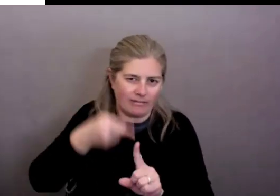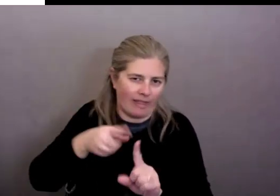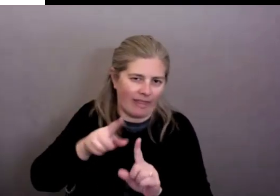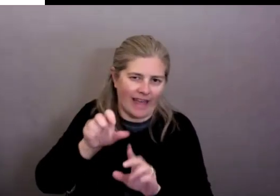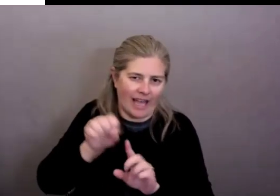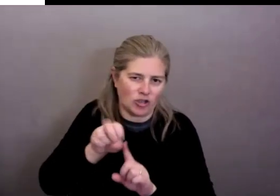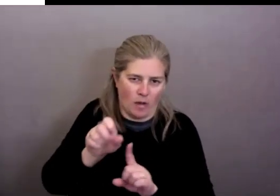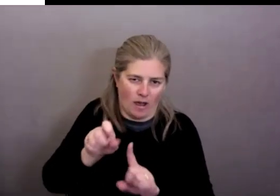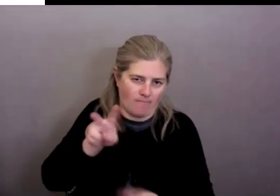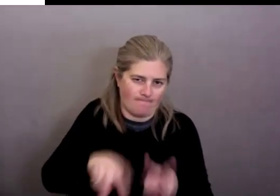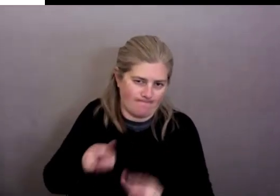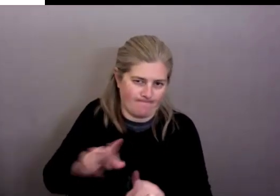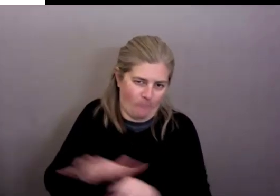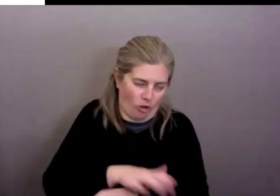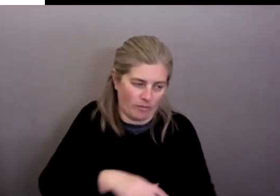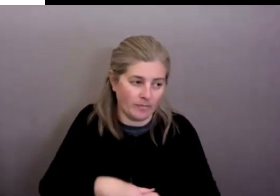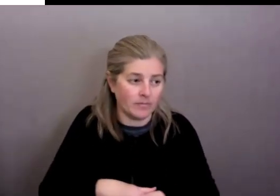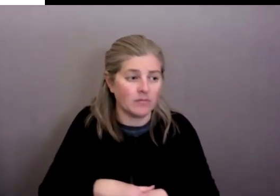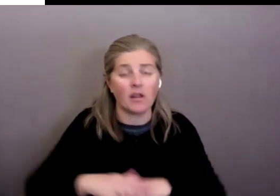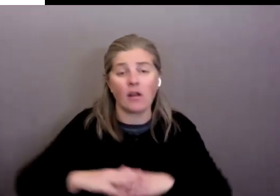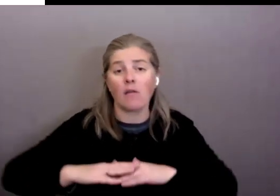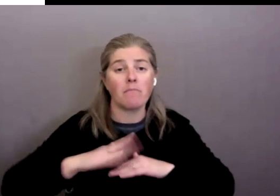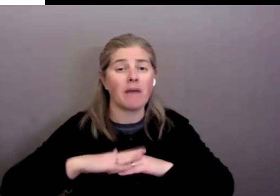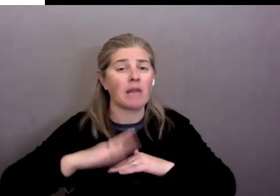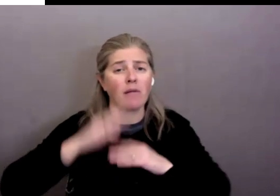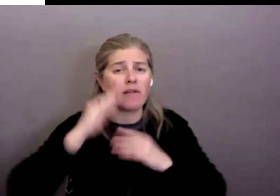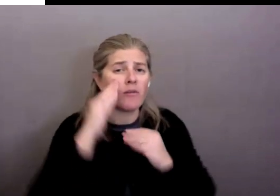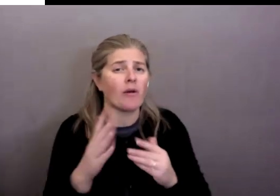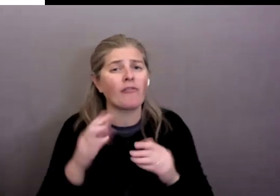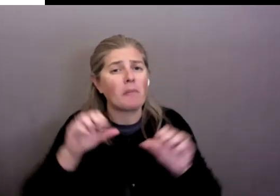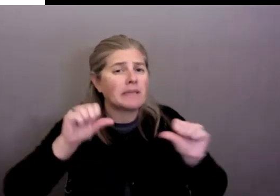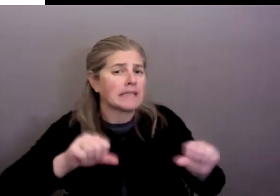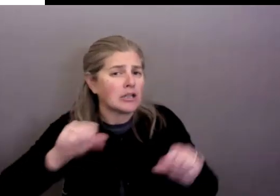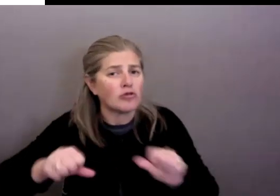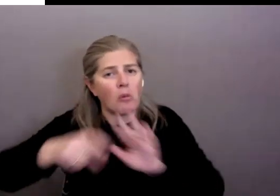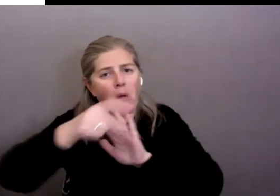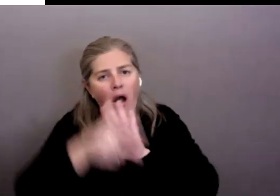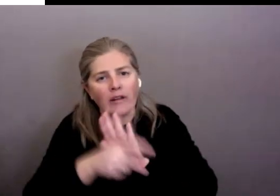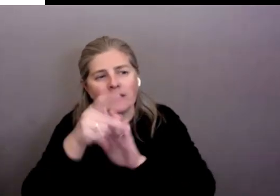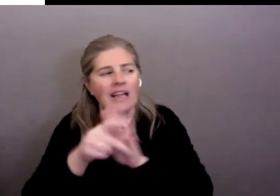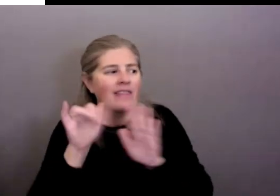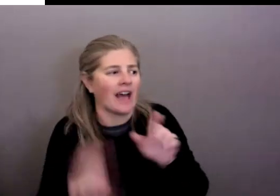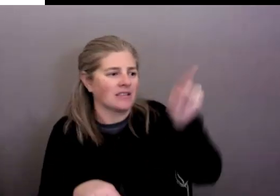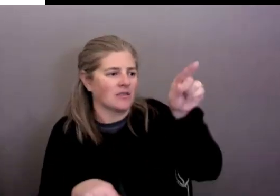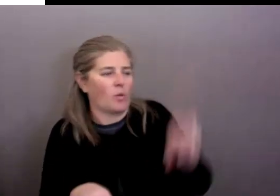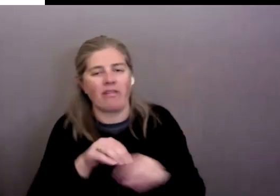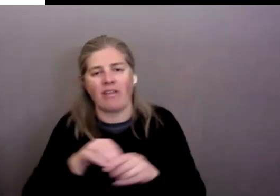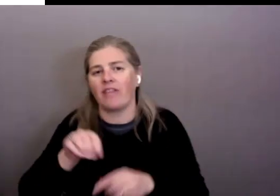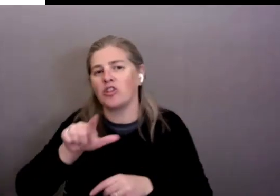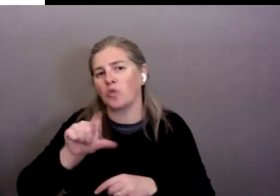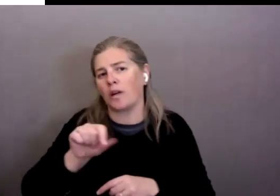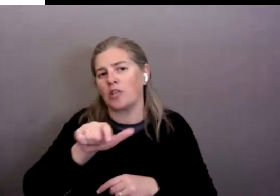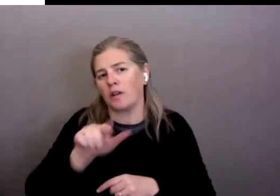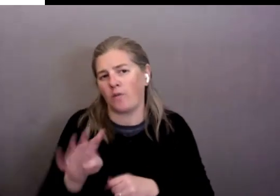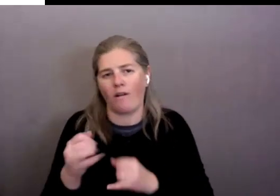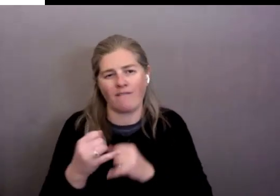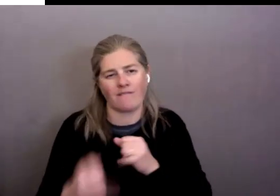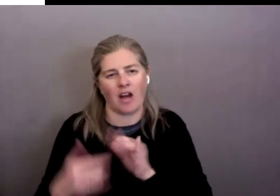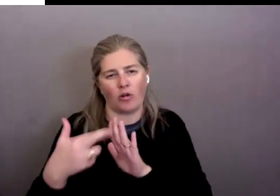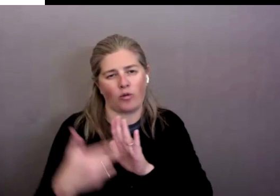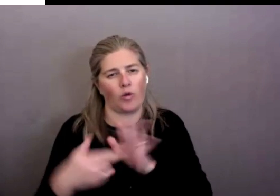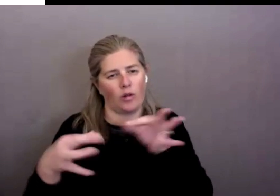Beyond that minimum information, we outlined several potential policies in the 2024 final rule that SUAs might adapt or